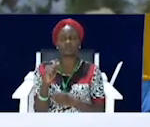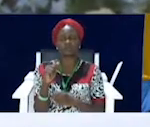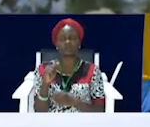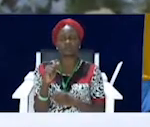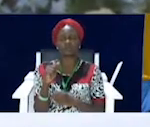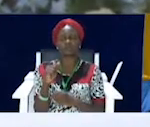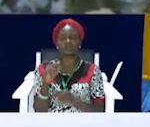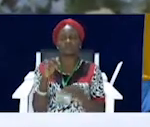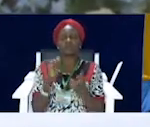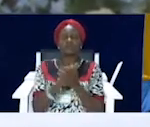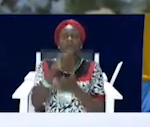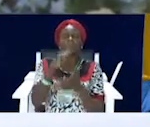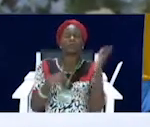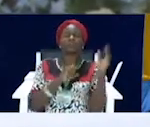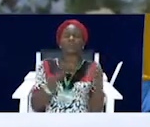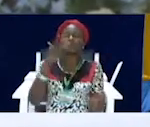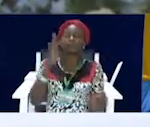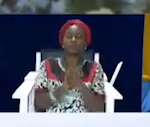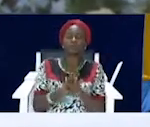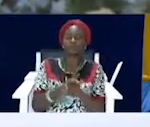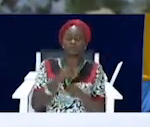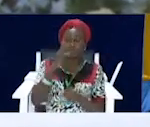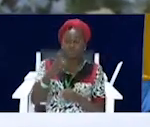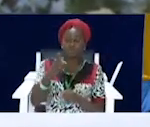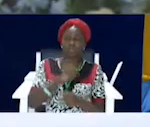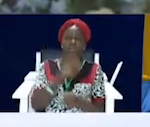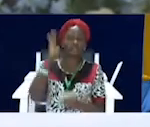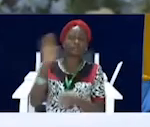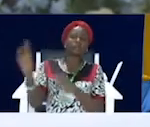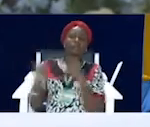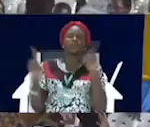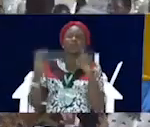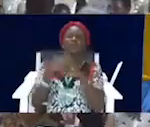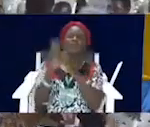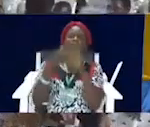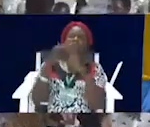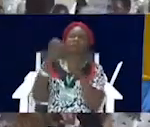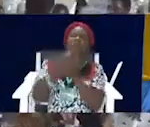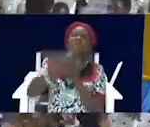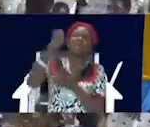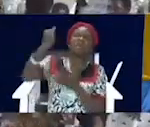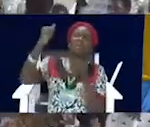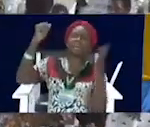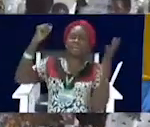And what I have promised you, I will do.